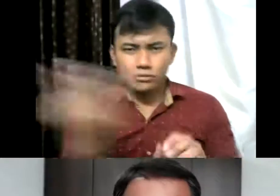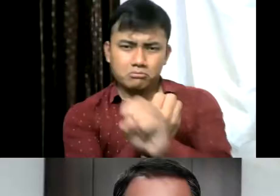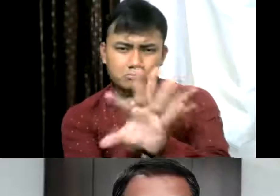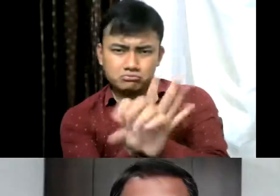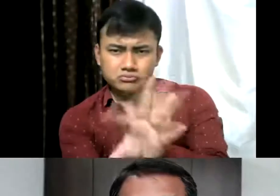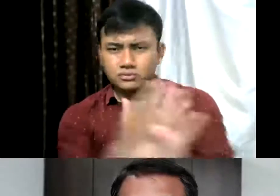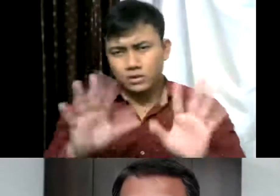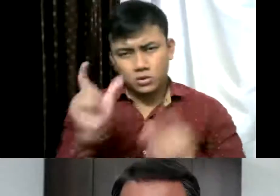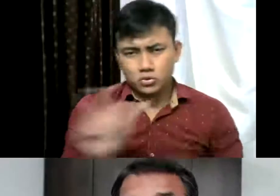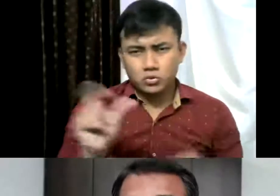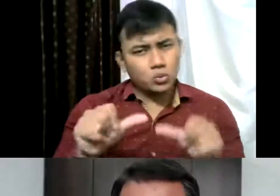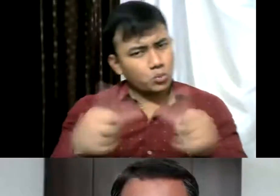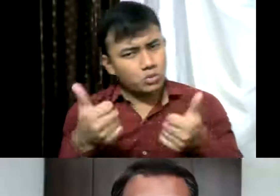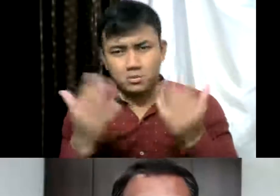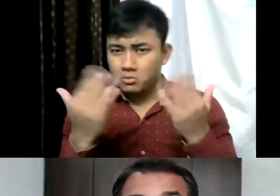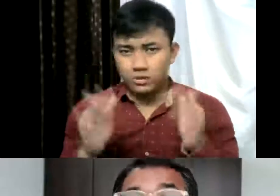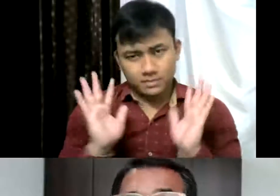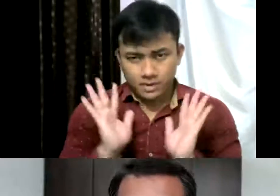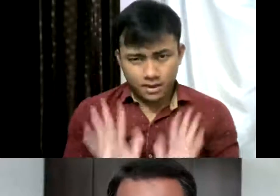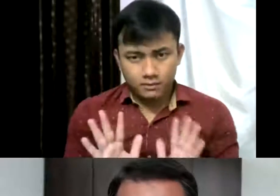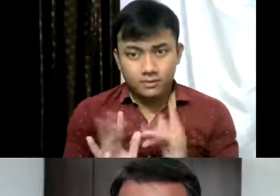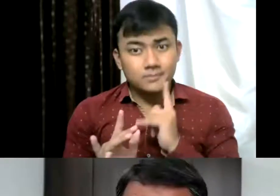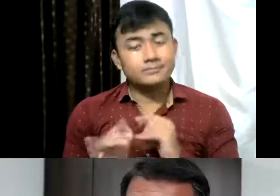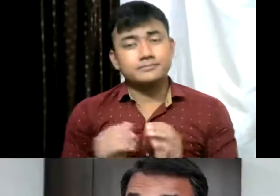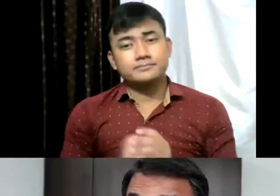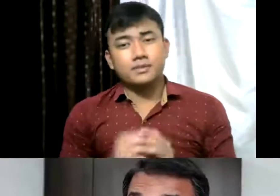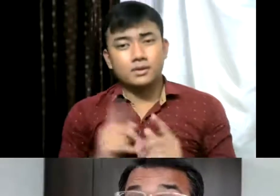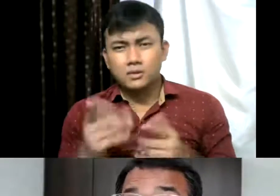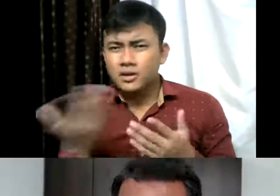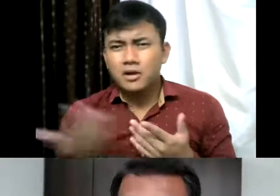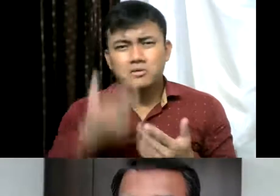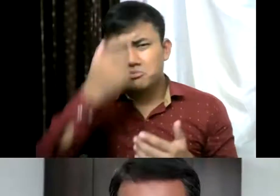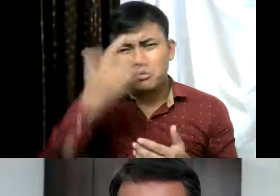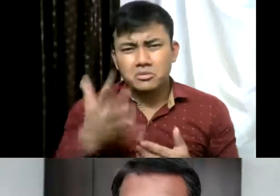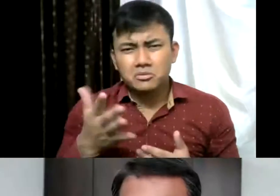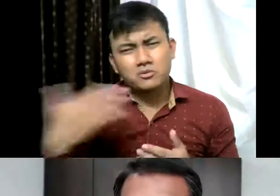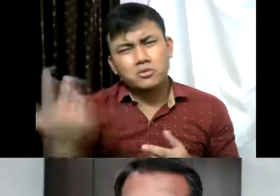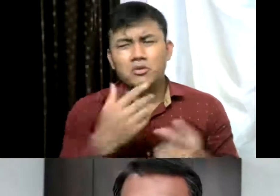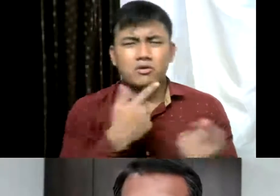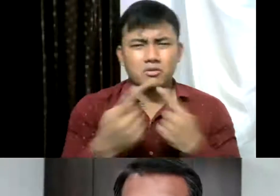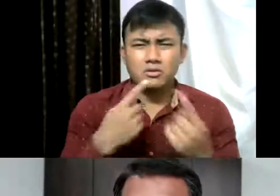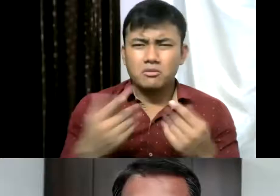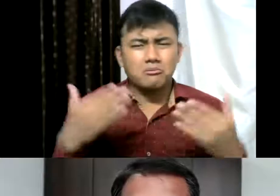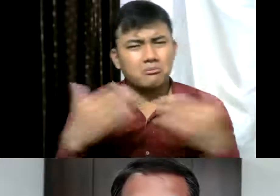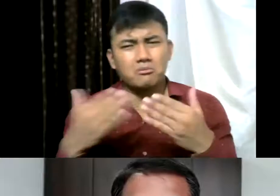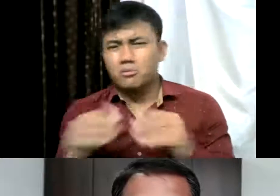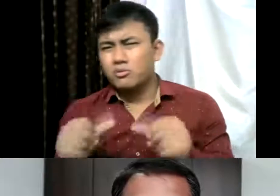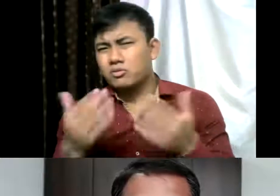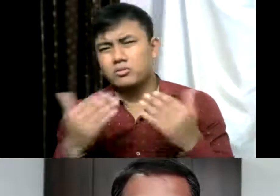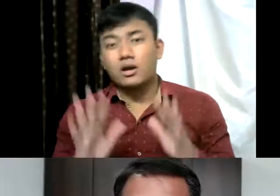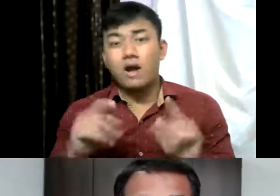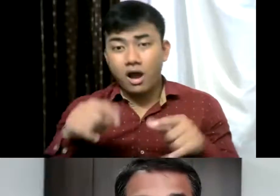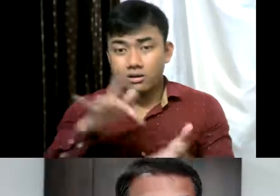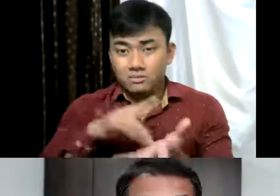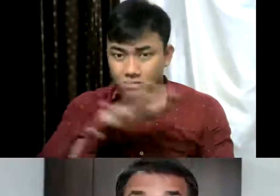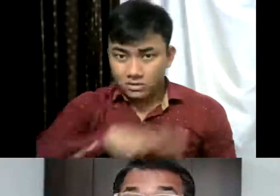know-how, all of this still remains a huge challenge and a luxury for majority of the country. We are a country where